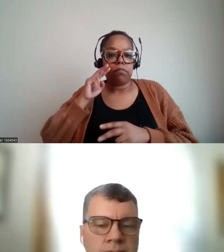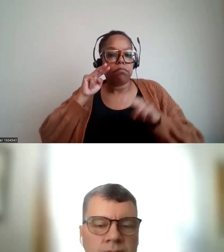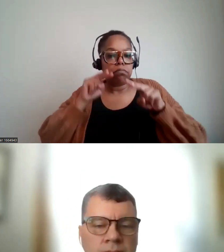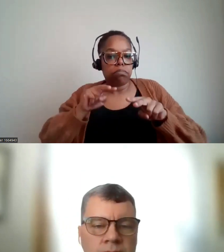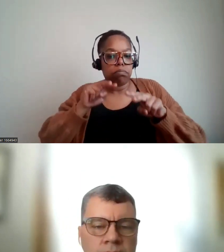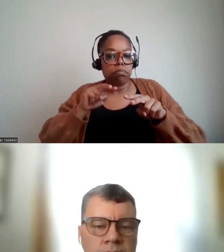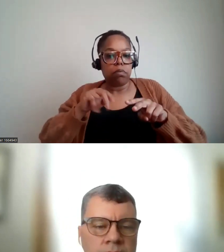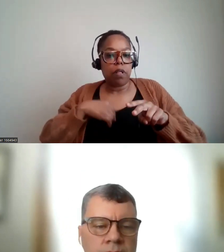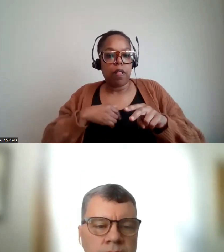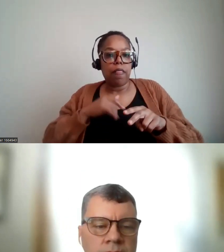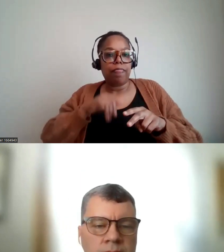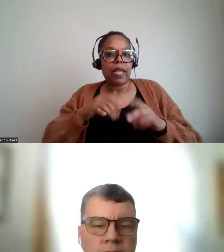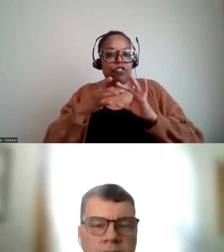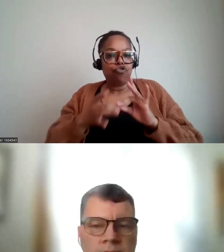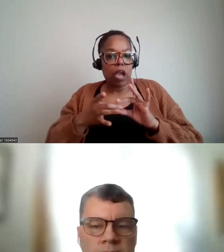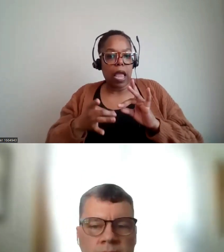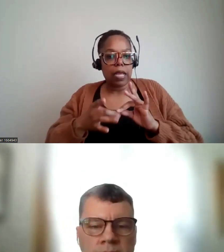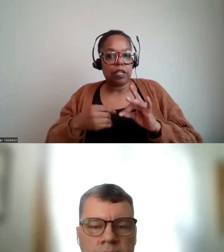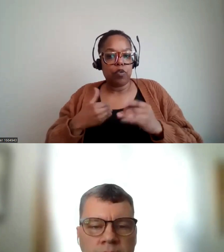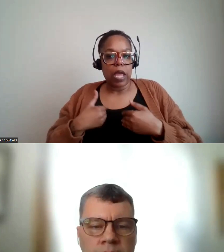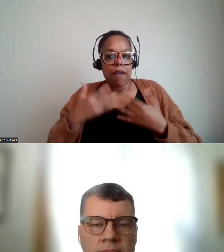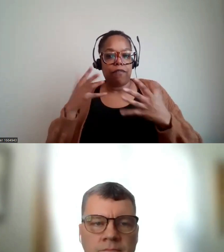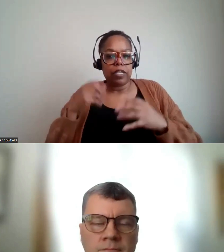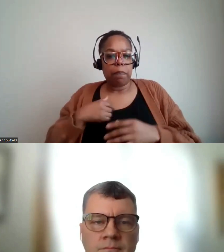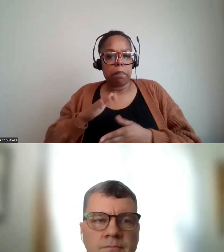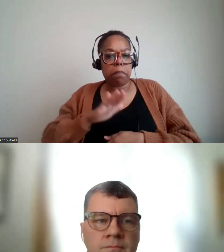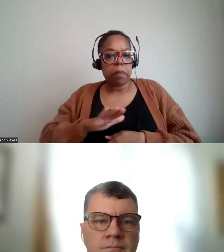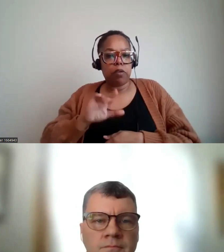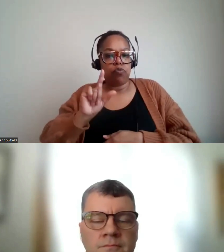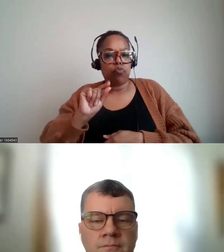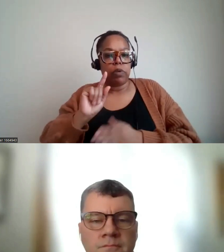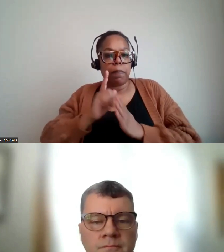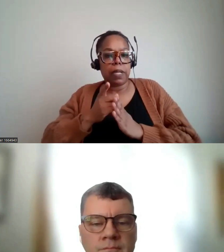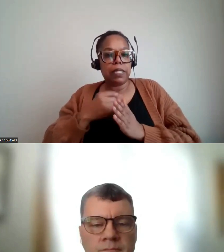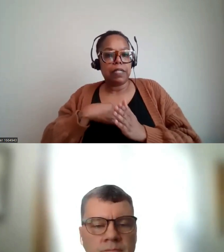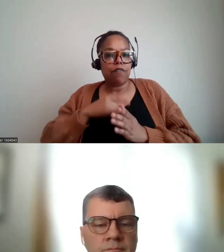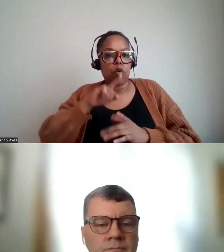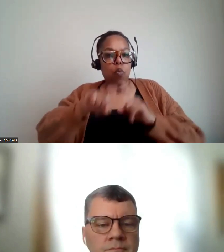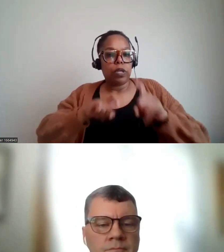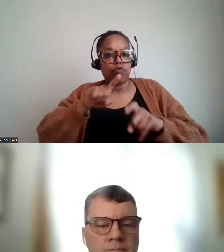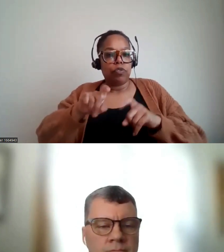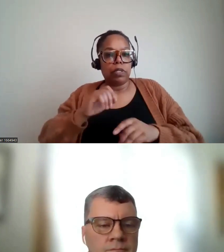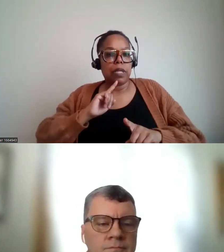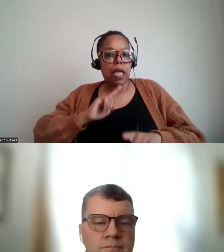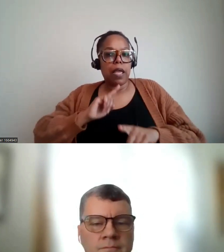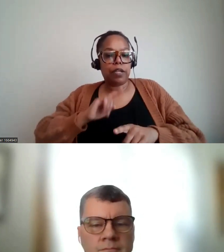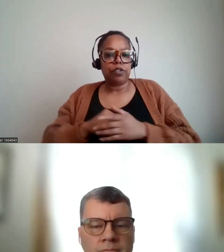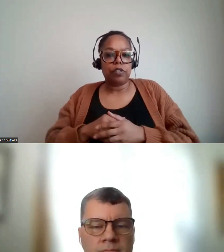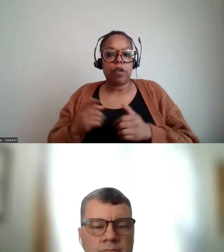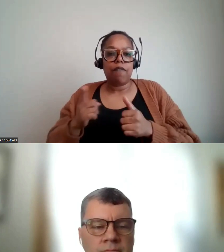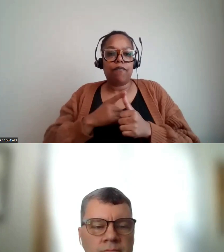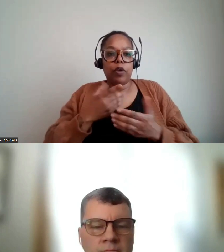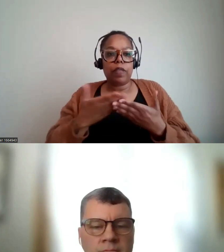chat, and we have about 20 minutes for question and answers. So first one that came in was